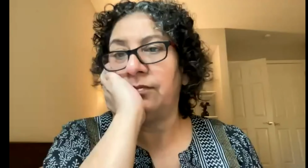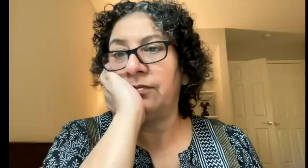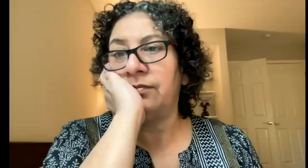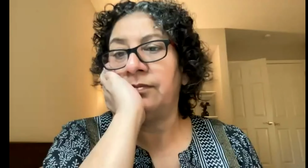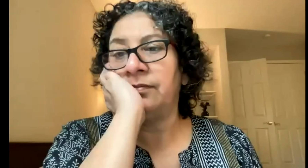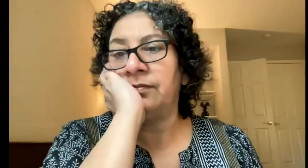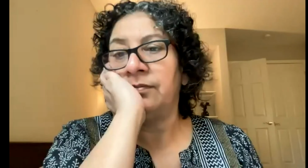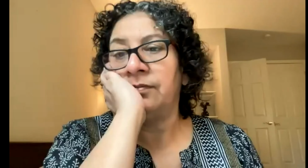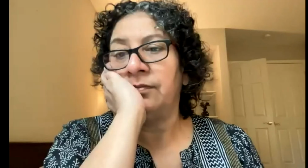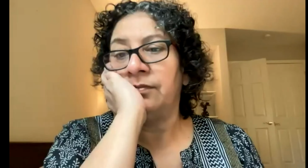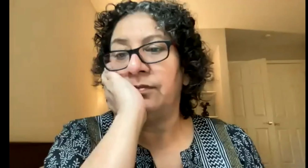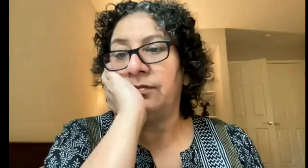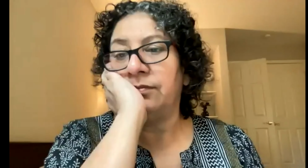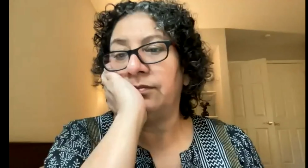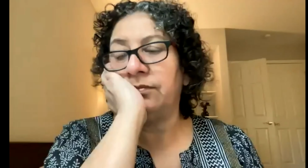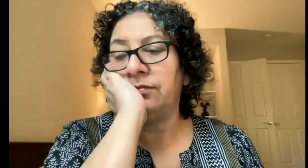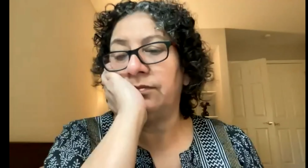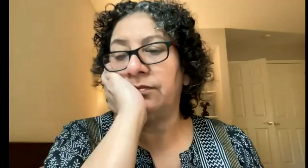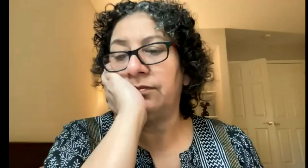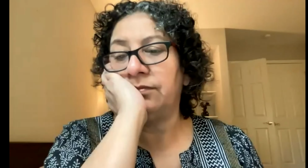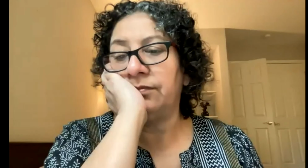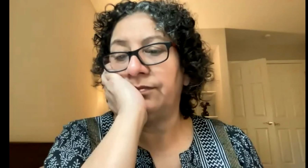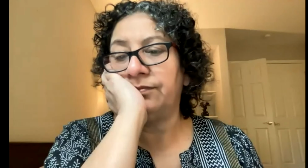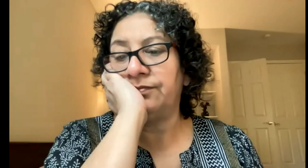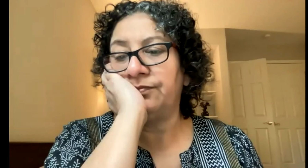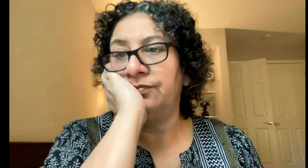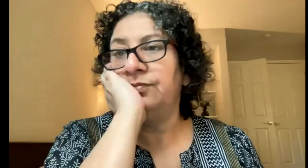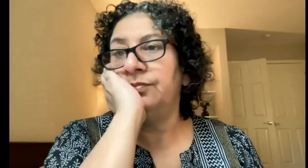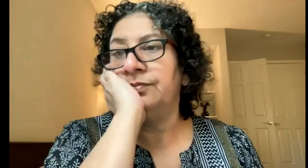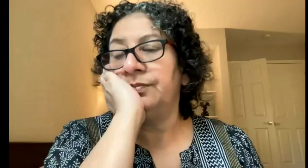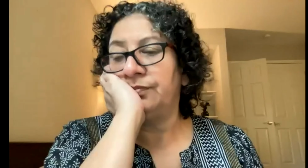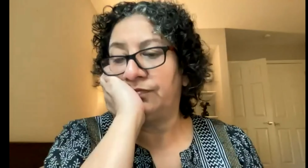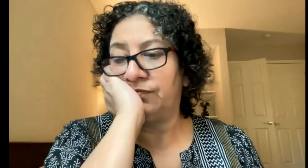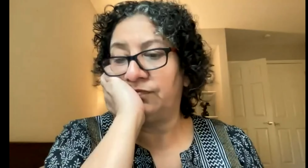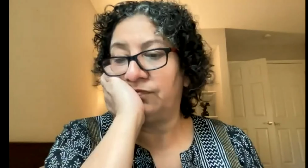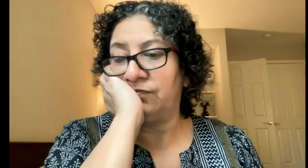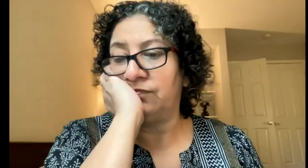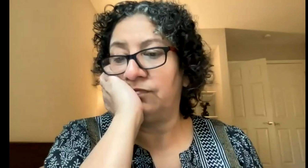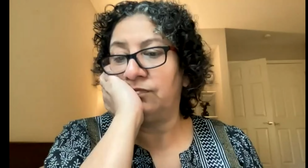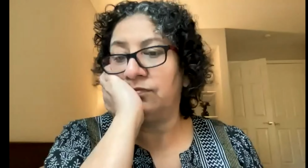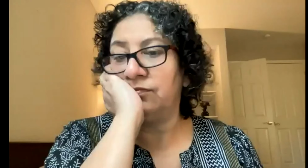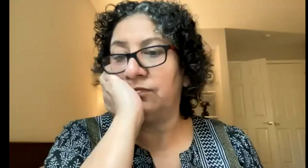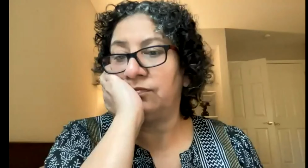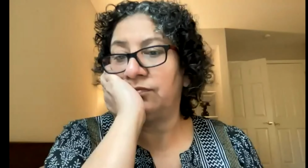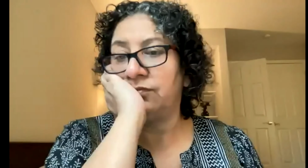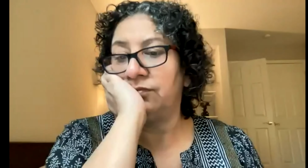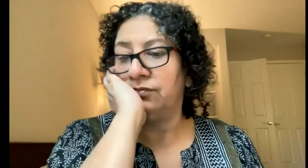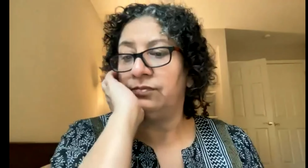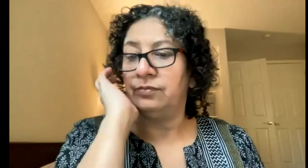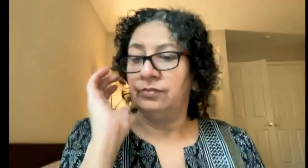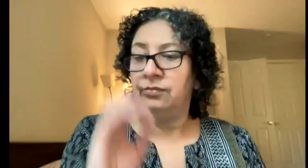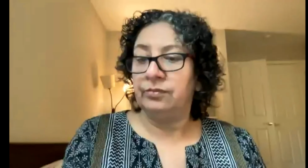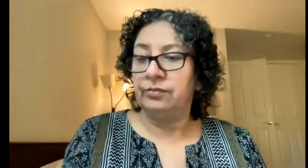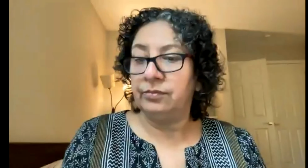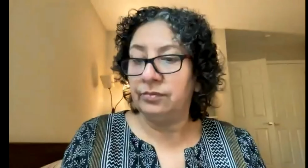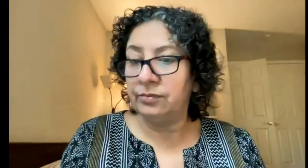Fantastic. So this one here is Josephine Walter Amo. Please, I